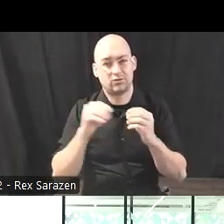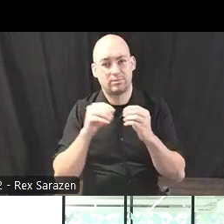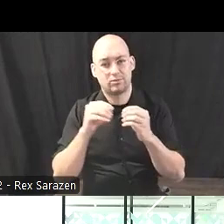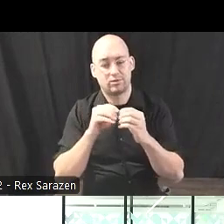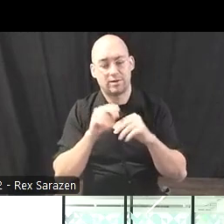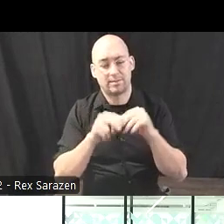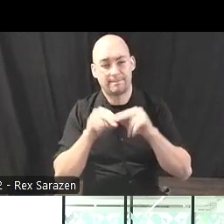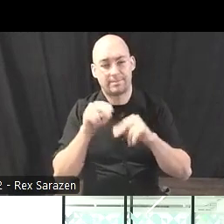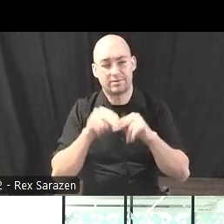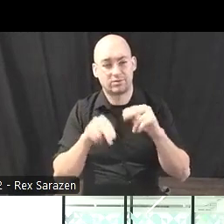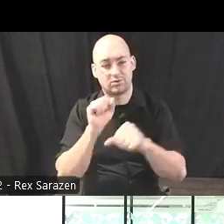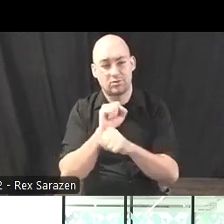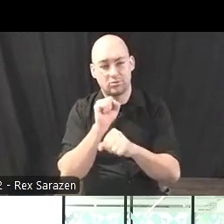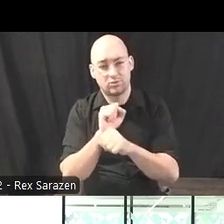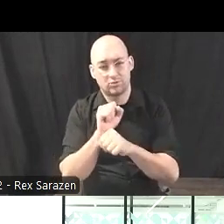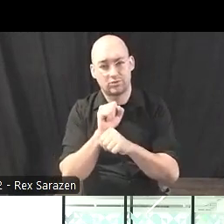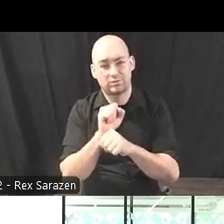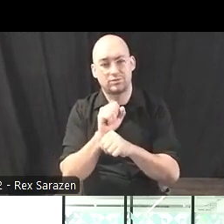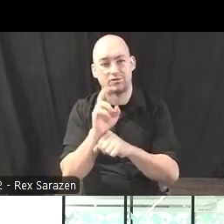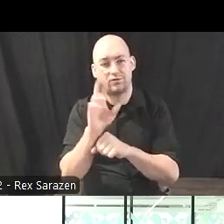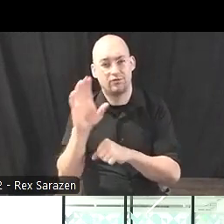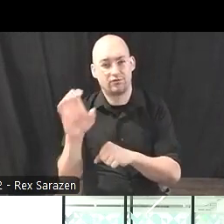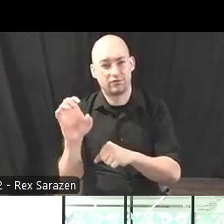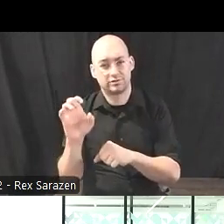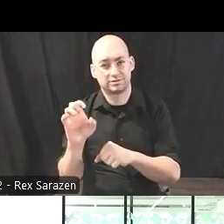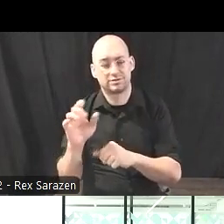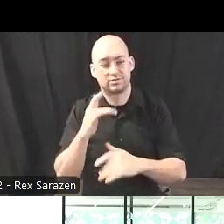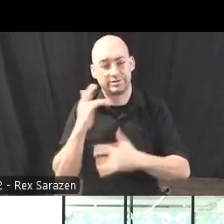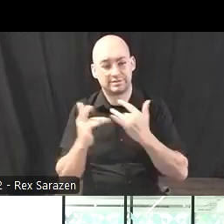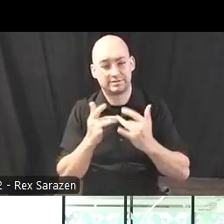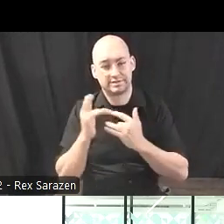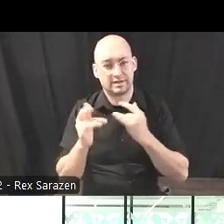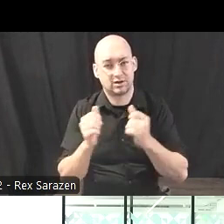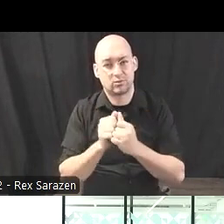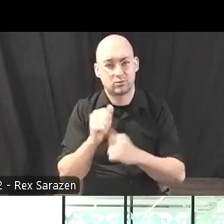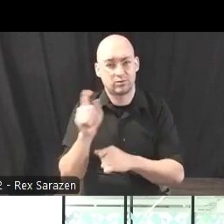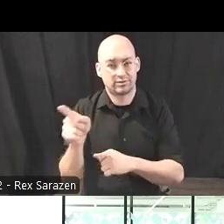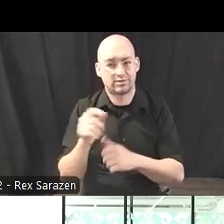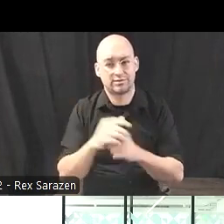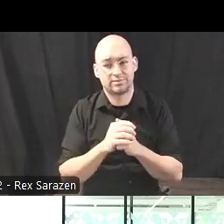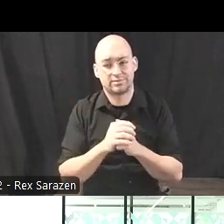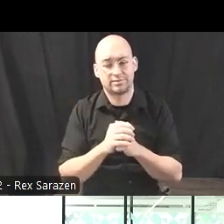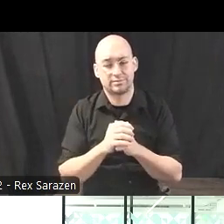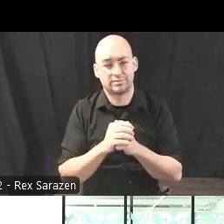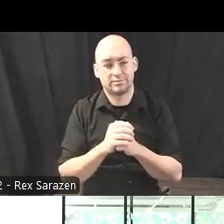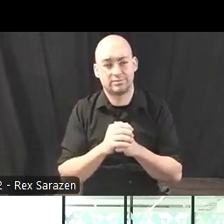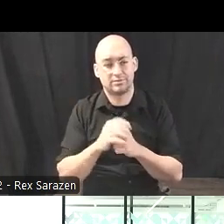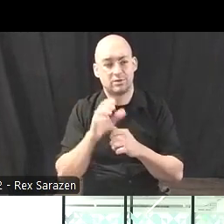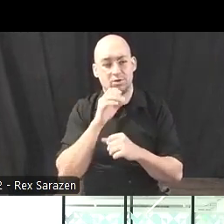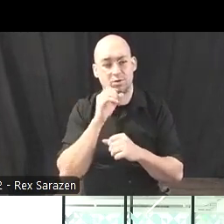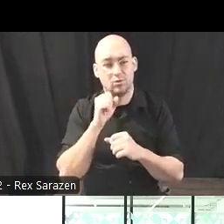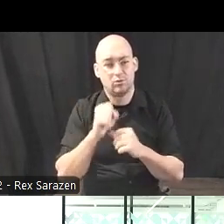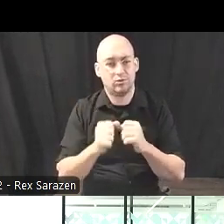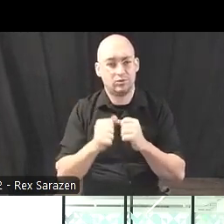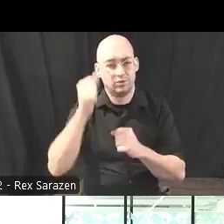our behavioral health population. So we're excited to work with them and expand some opportunities for older adult behavioral health workforce